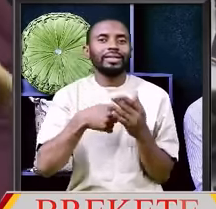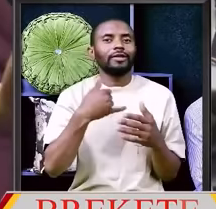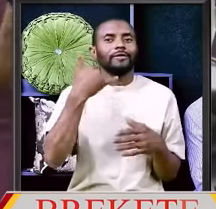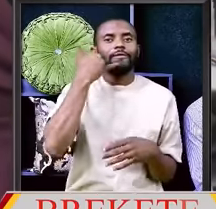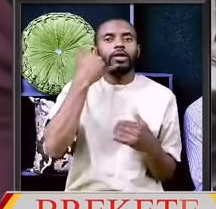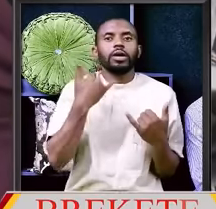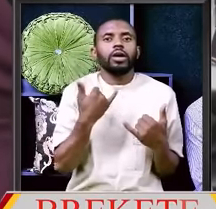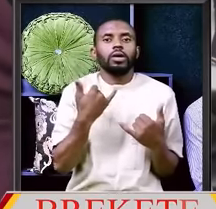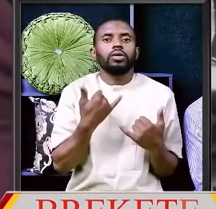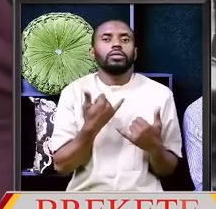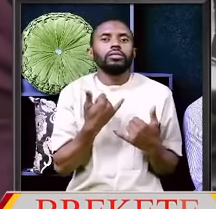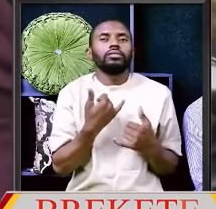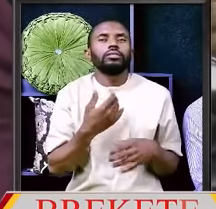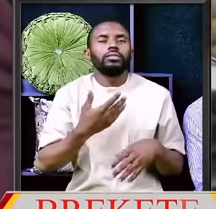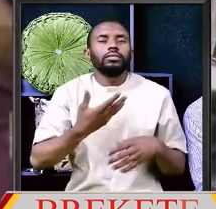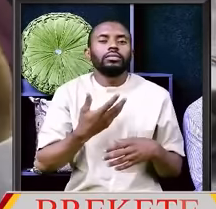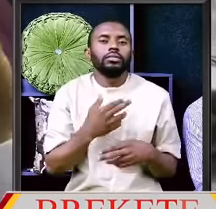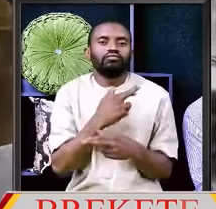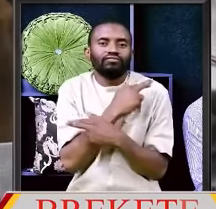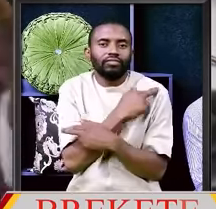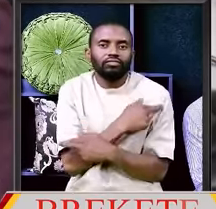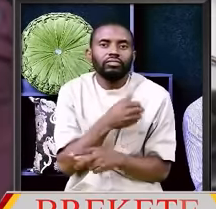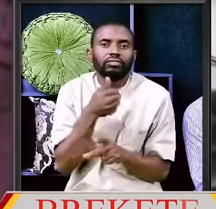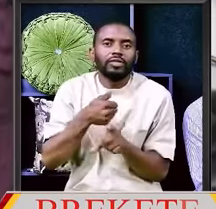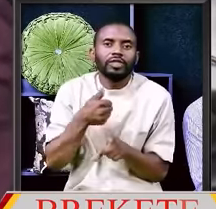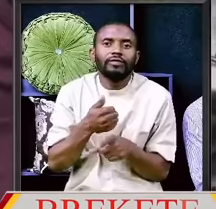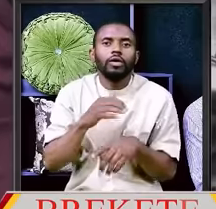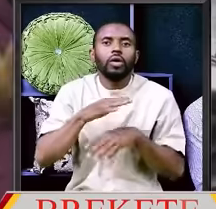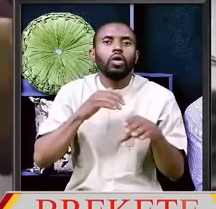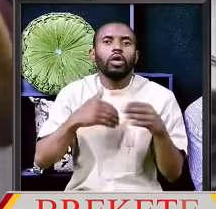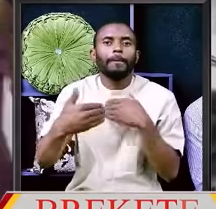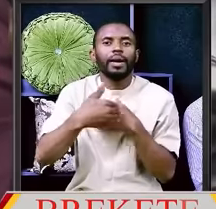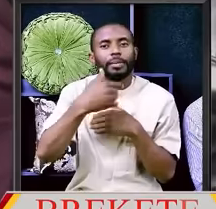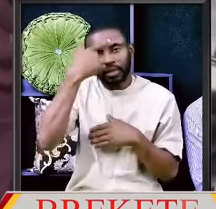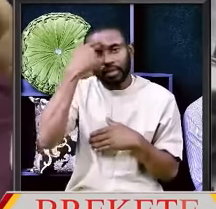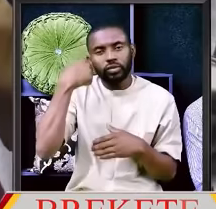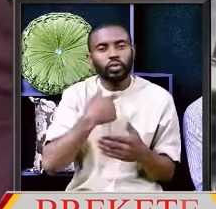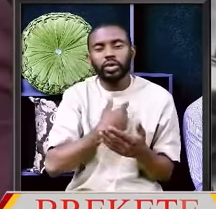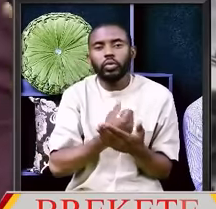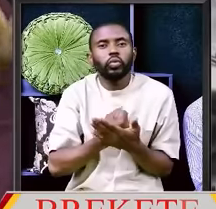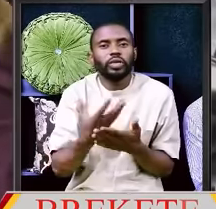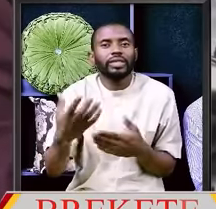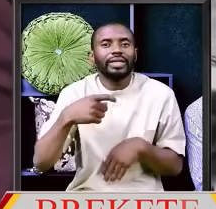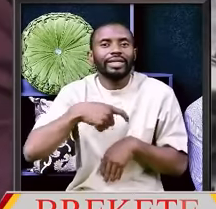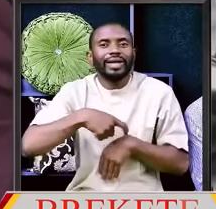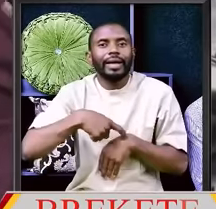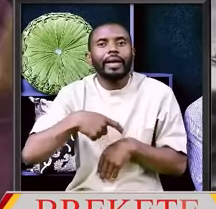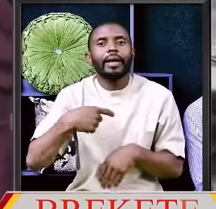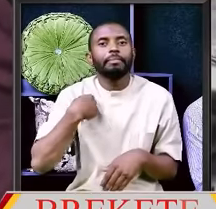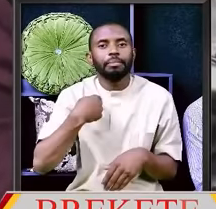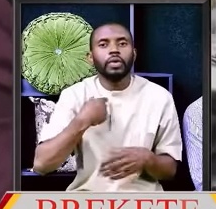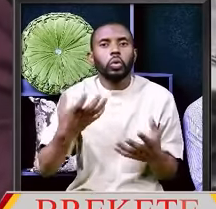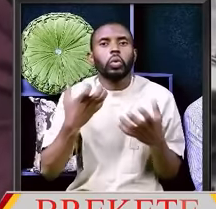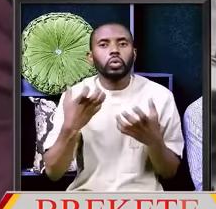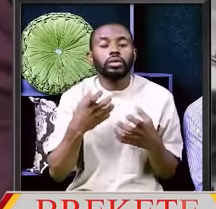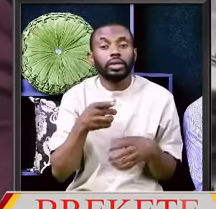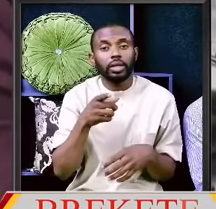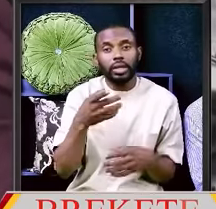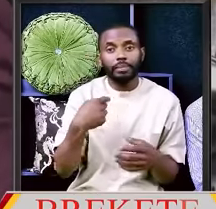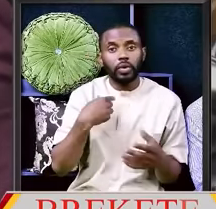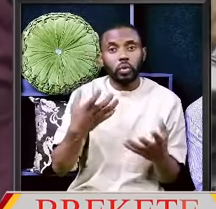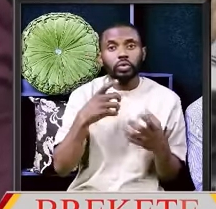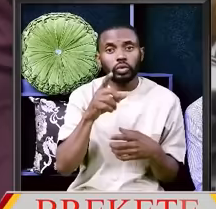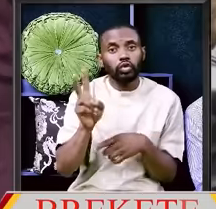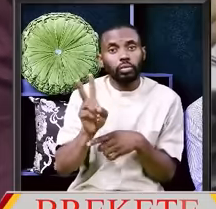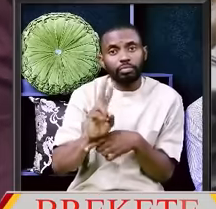yourself and call back. Please, we are wasting time. I want you to play back this video much later and listen to